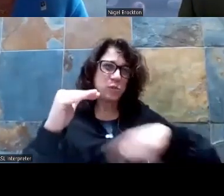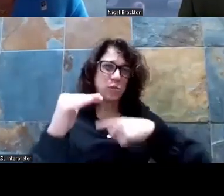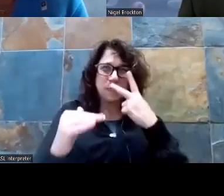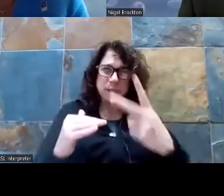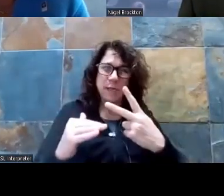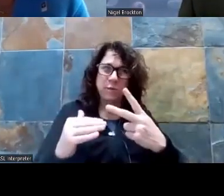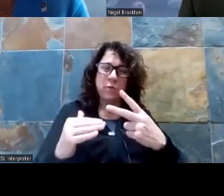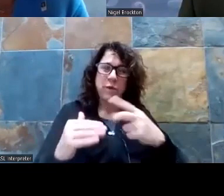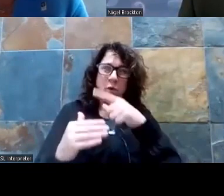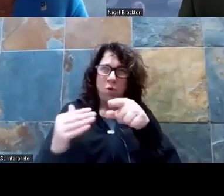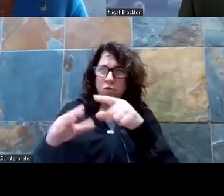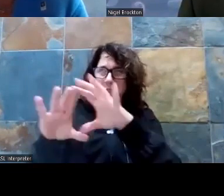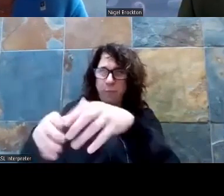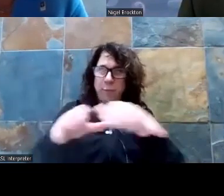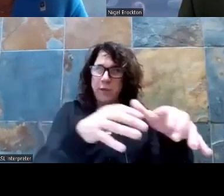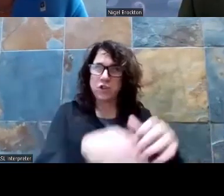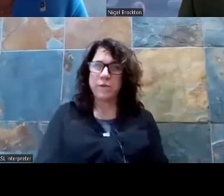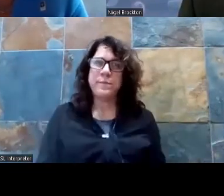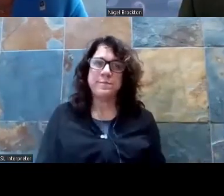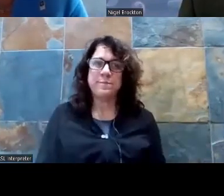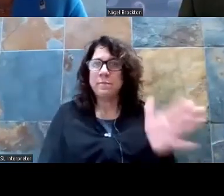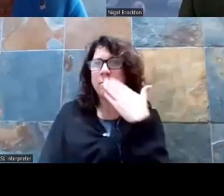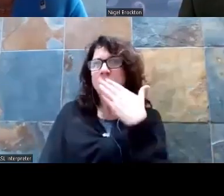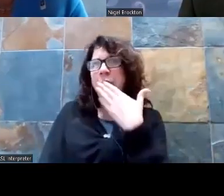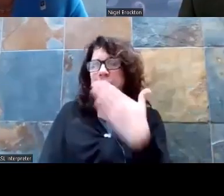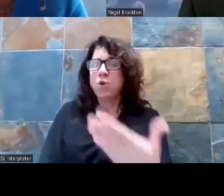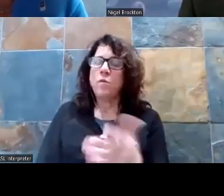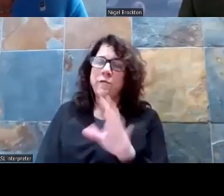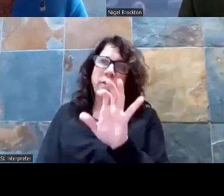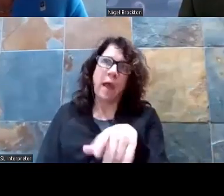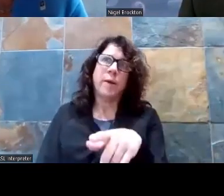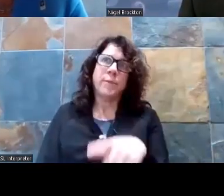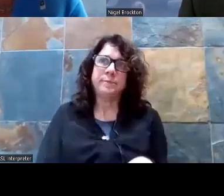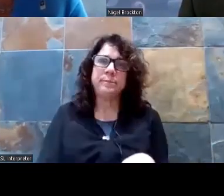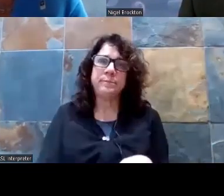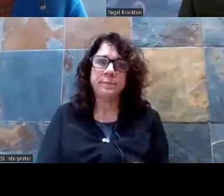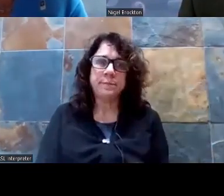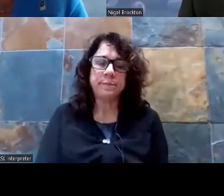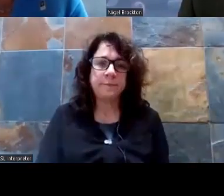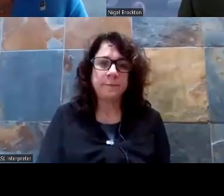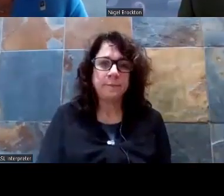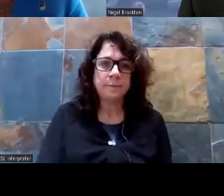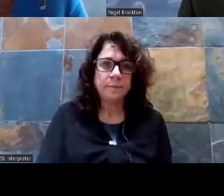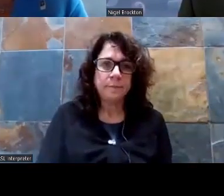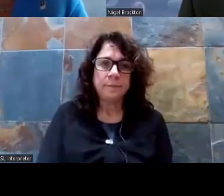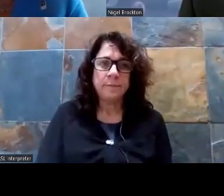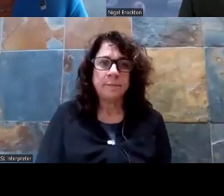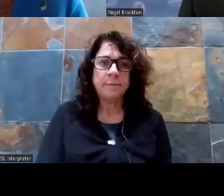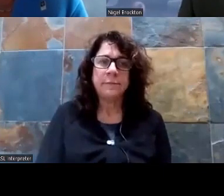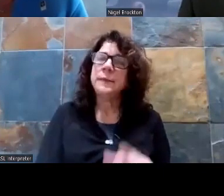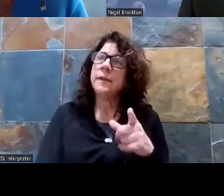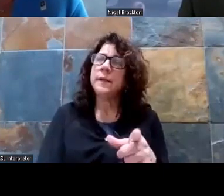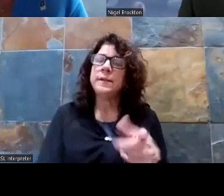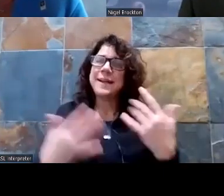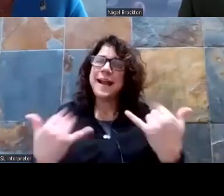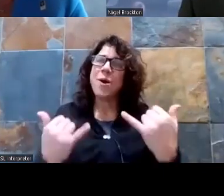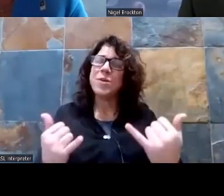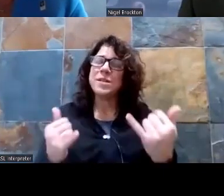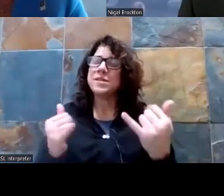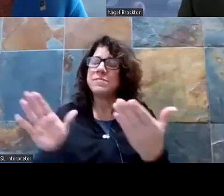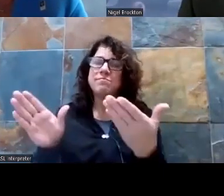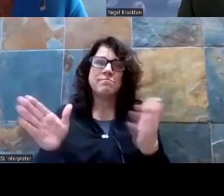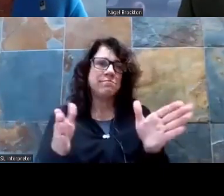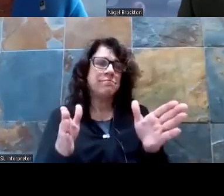population. Thank you. Thank you for that, certainly. So let's talk a little bit